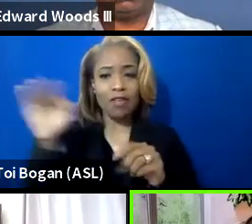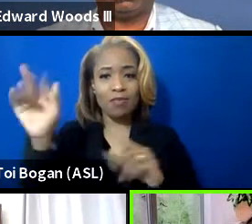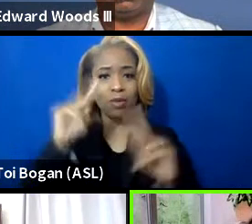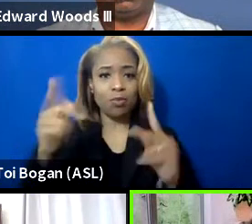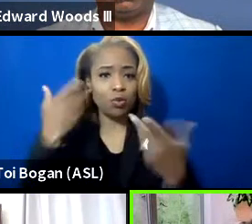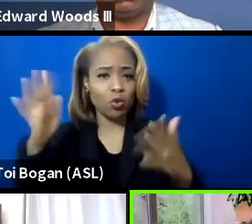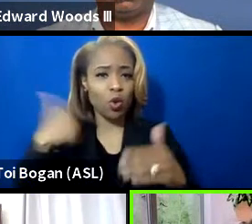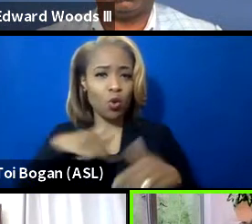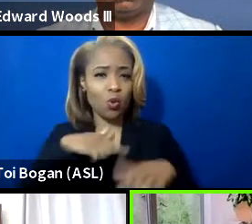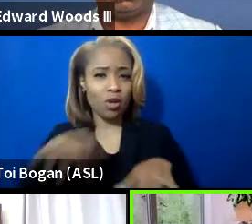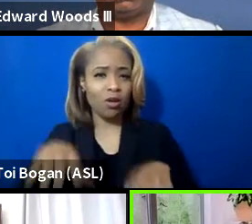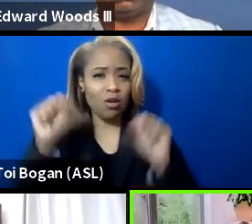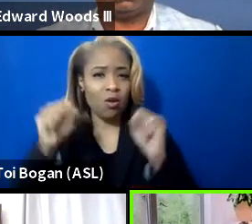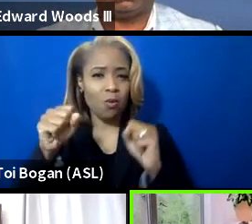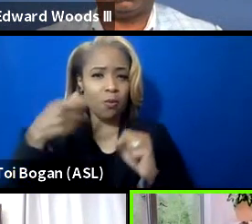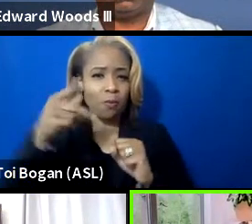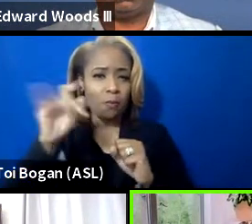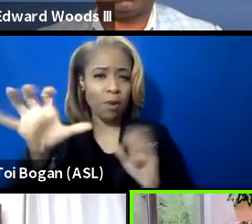meetings.